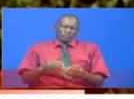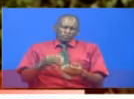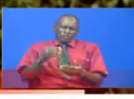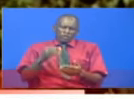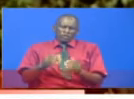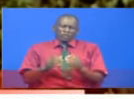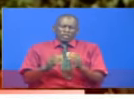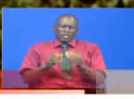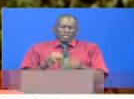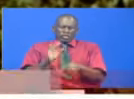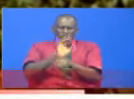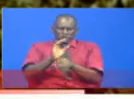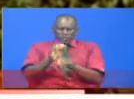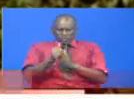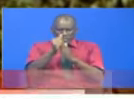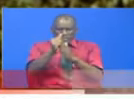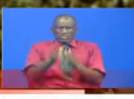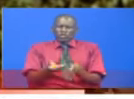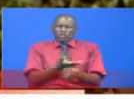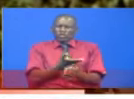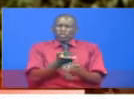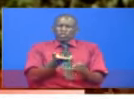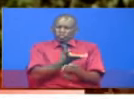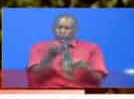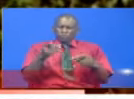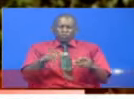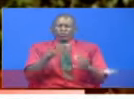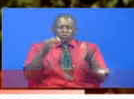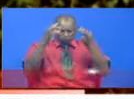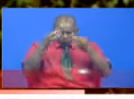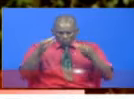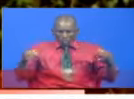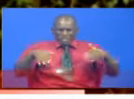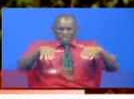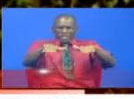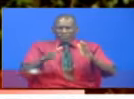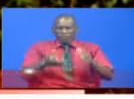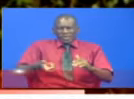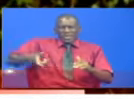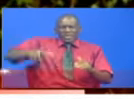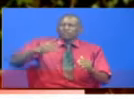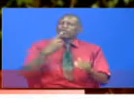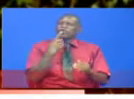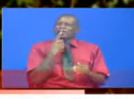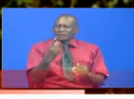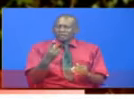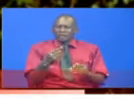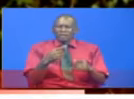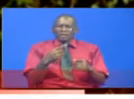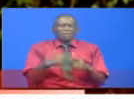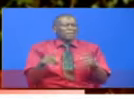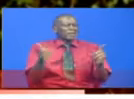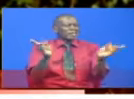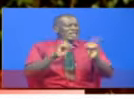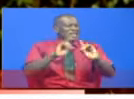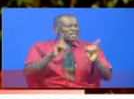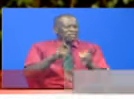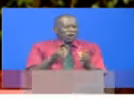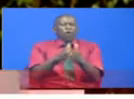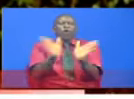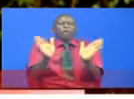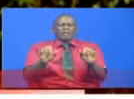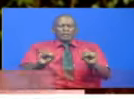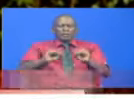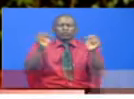number was attending service, weddings and funerals to 100. But I don't think he lifted any restrictions on